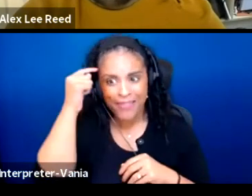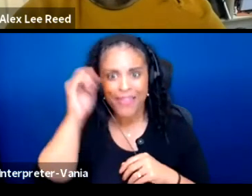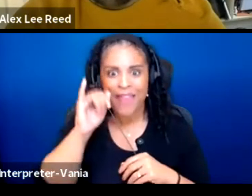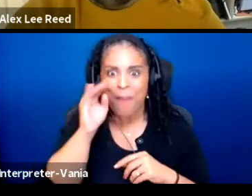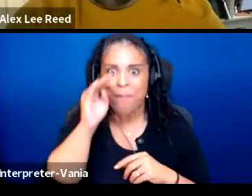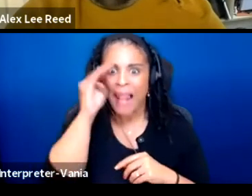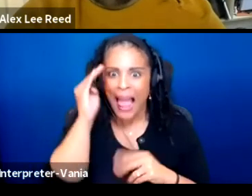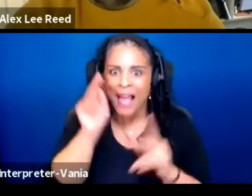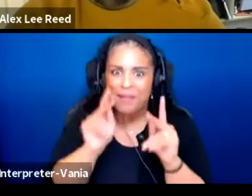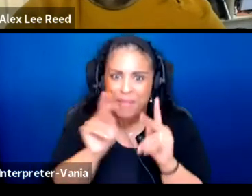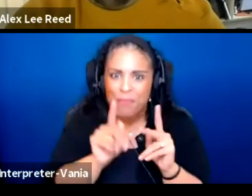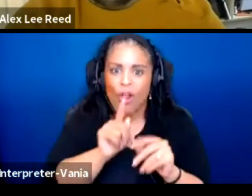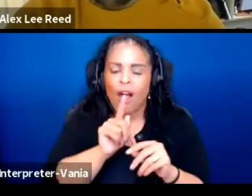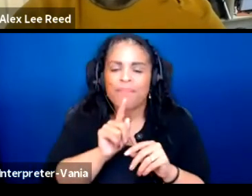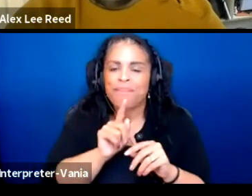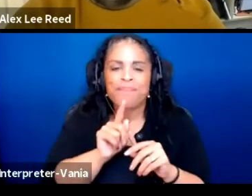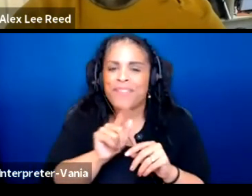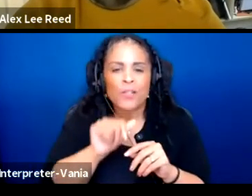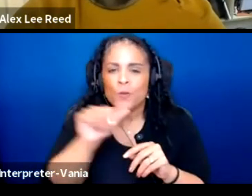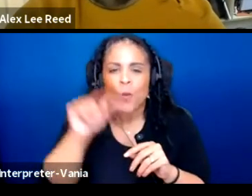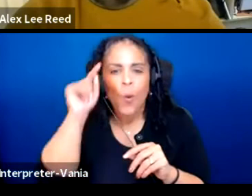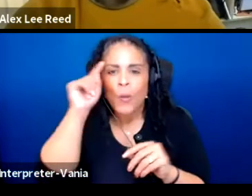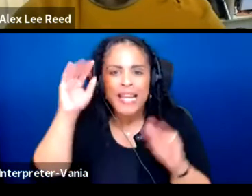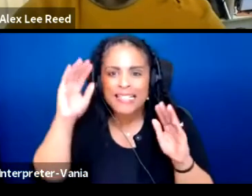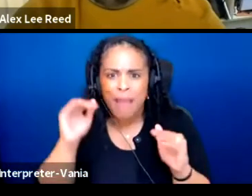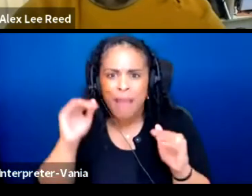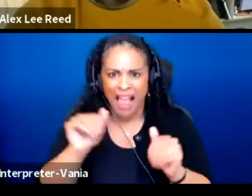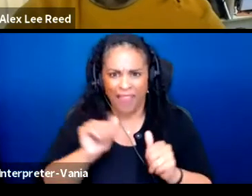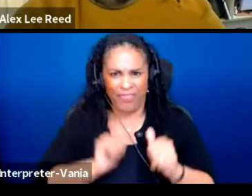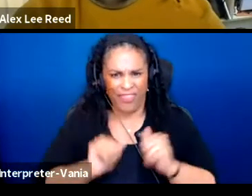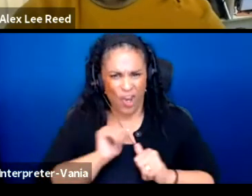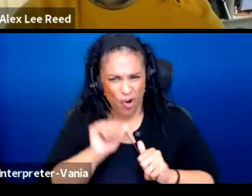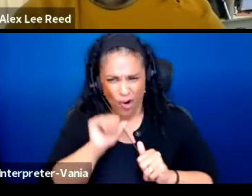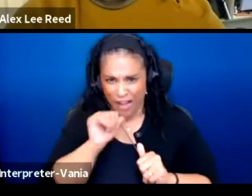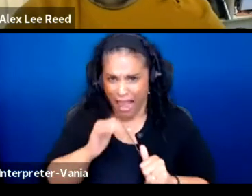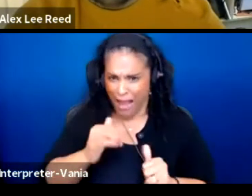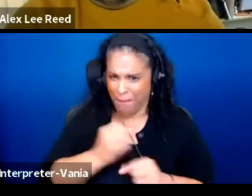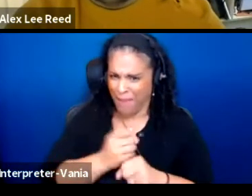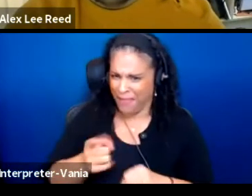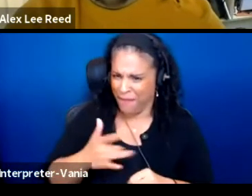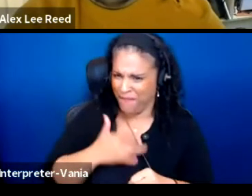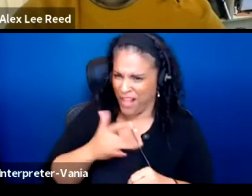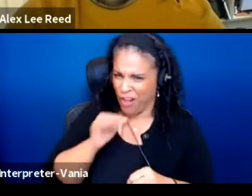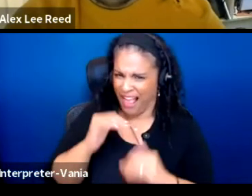Black people don't expect that the theater is not going to make them feel uncomfortable.